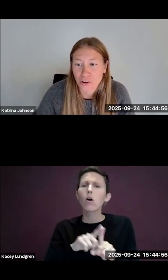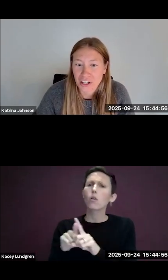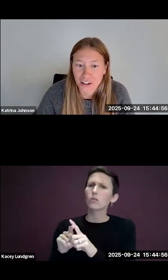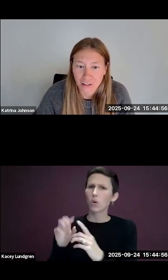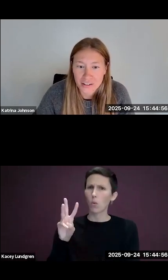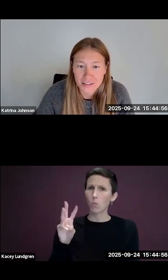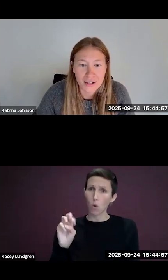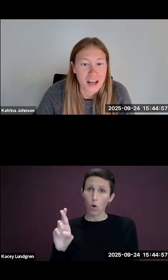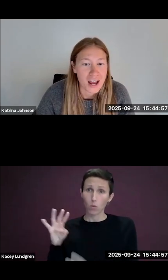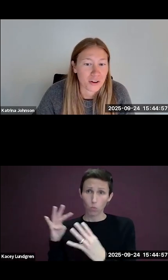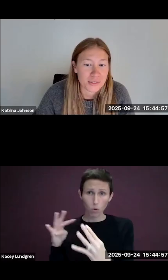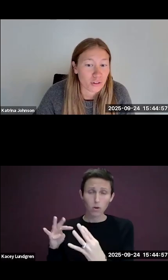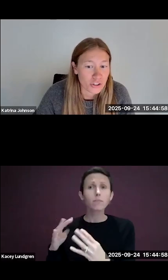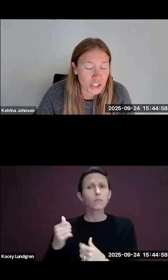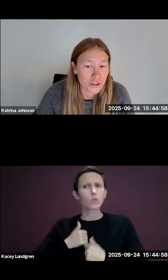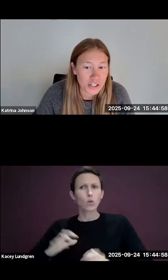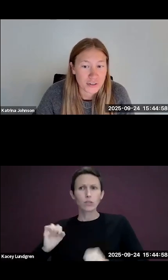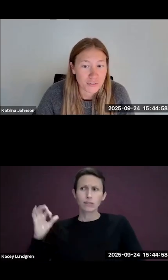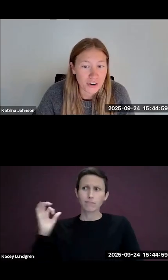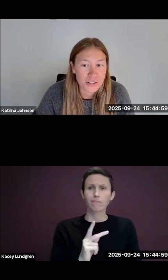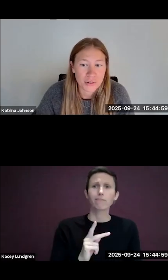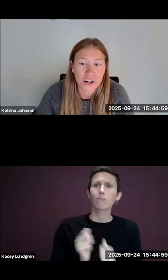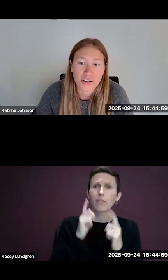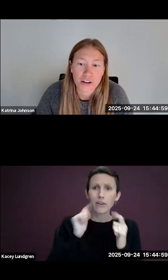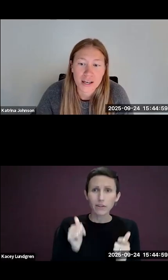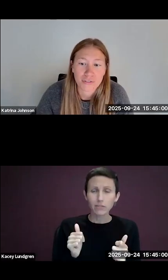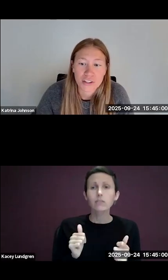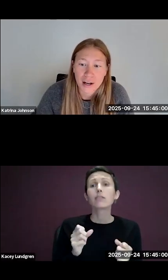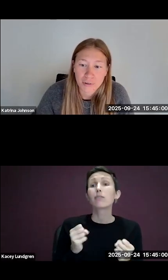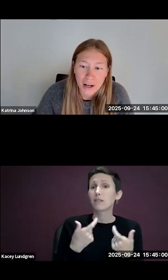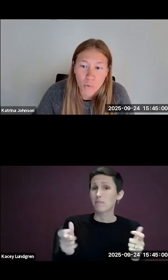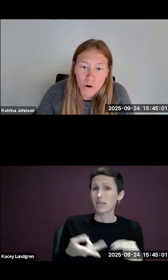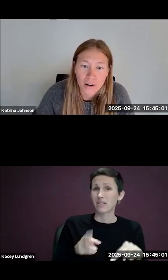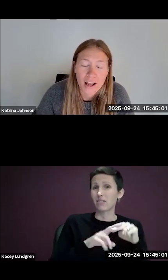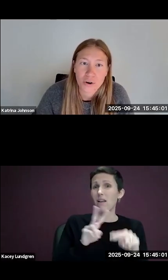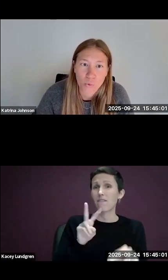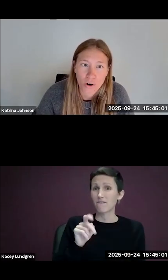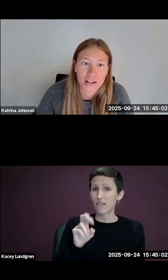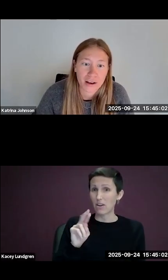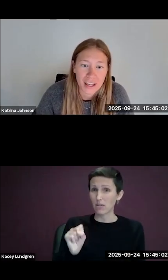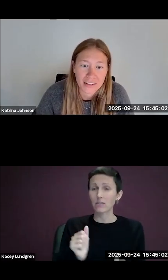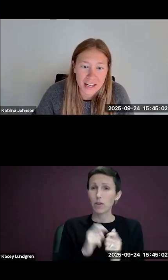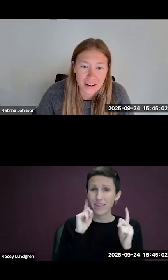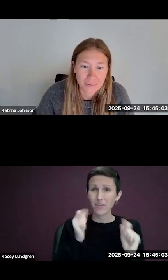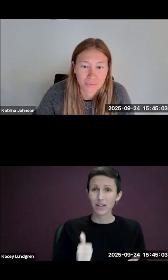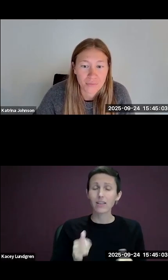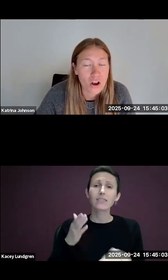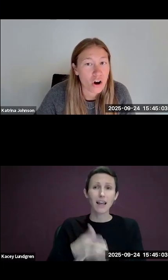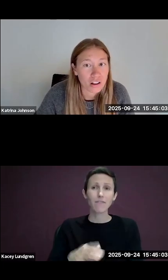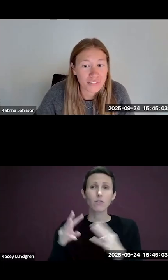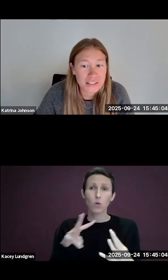return home with hearing loss, and there was a large increase in veterans with hearing loss after the Iraq War and the war in